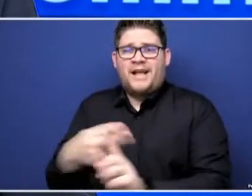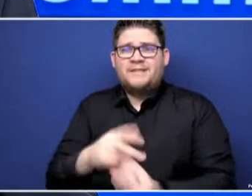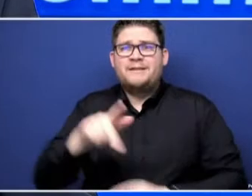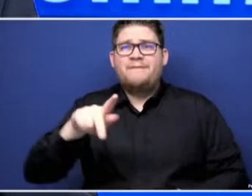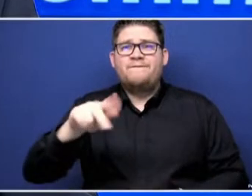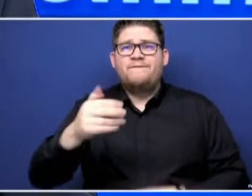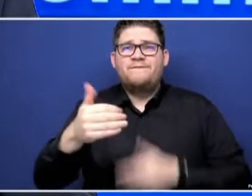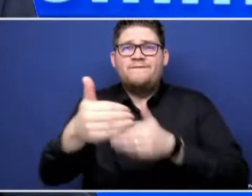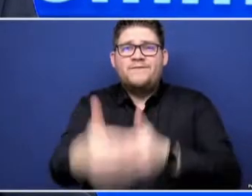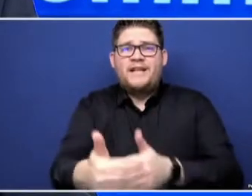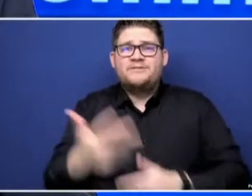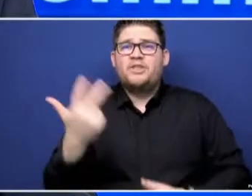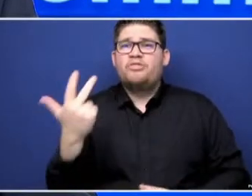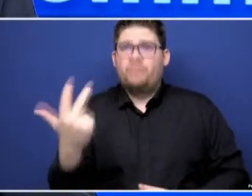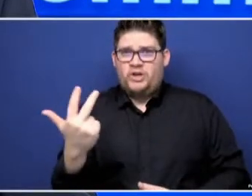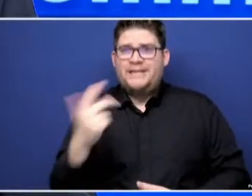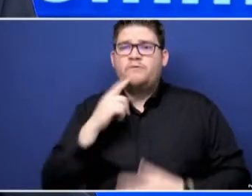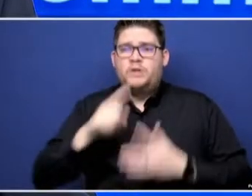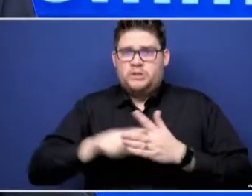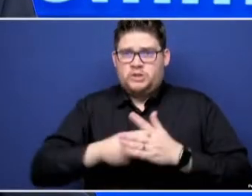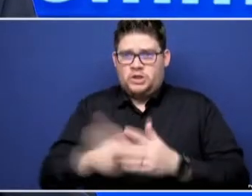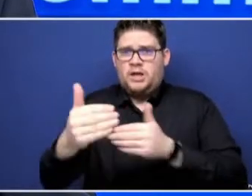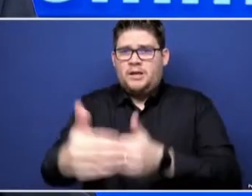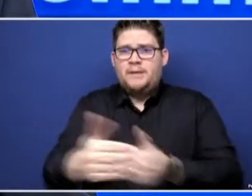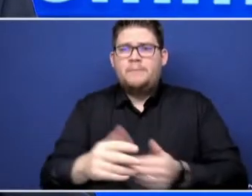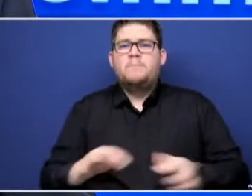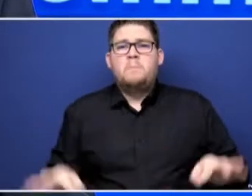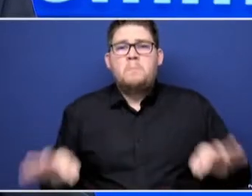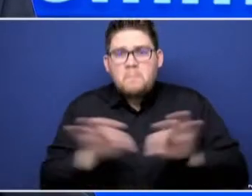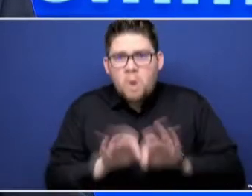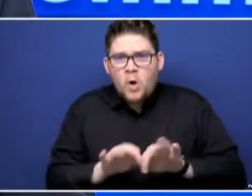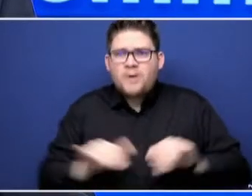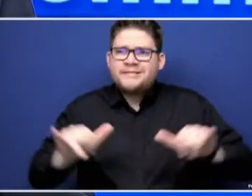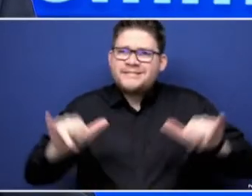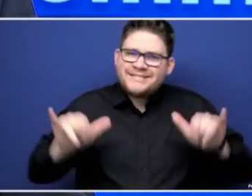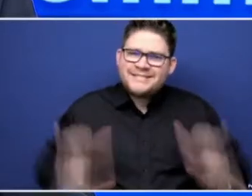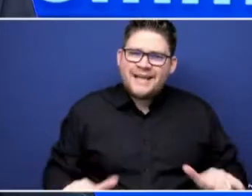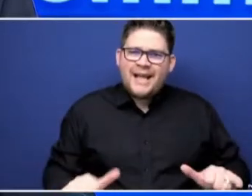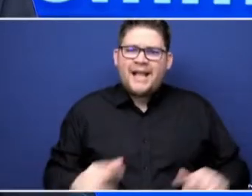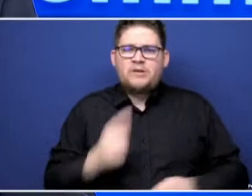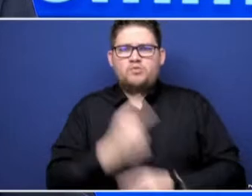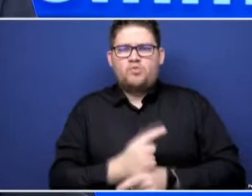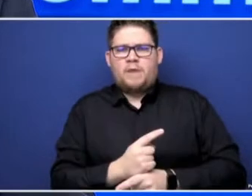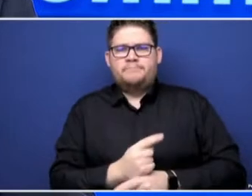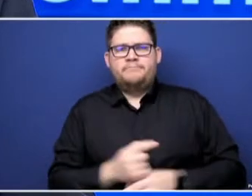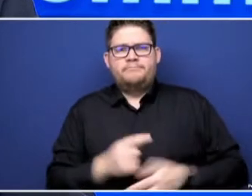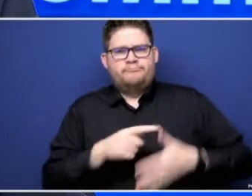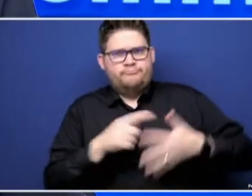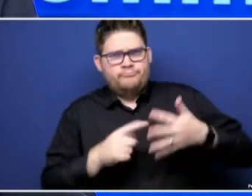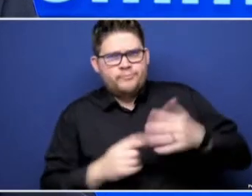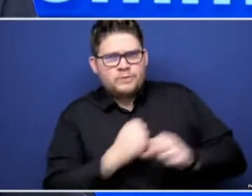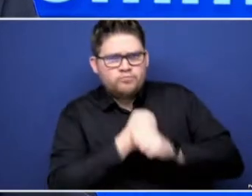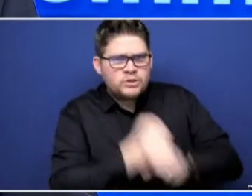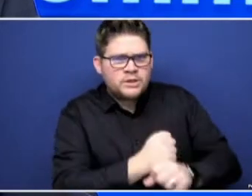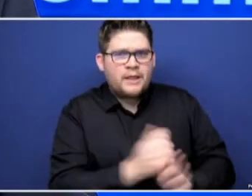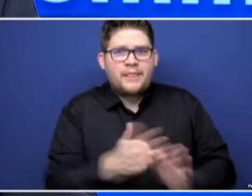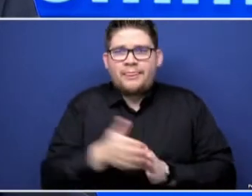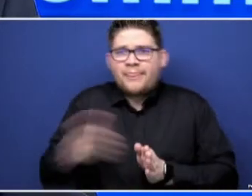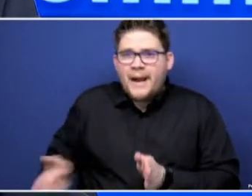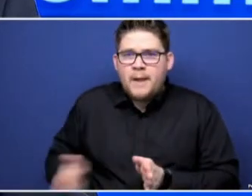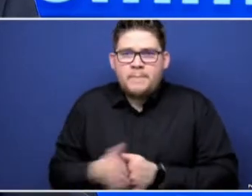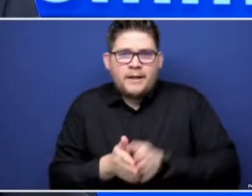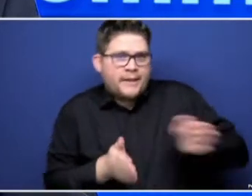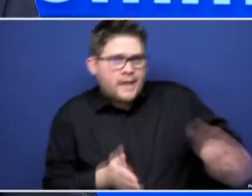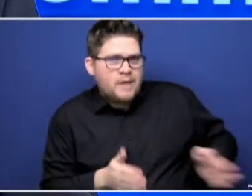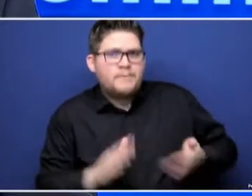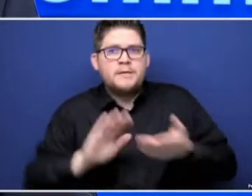today on both the India issue as well as the EU issue. We're assured by the Prime Minister's office that it's